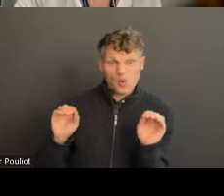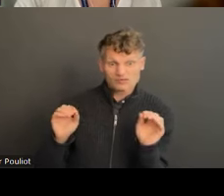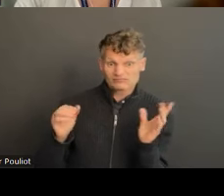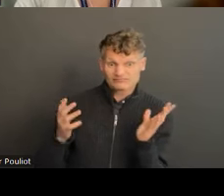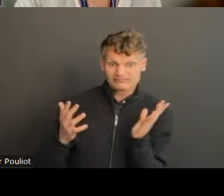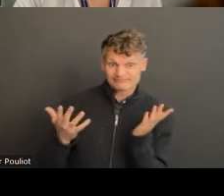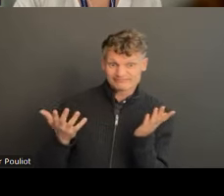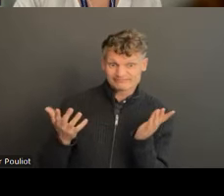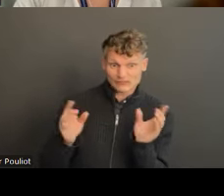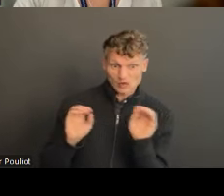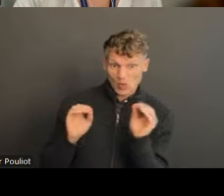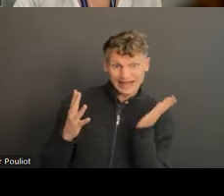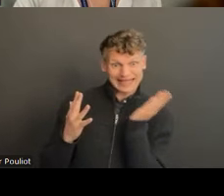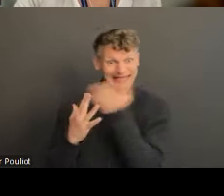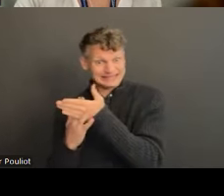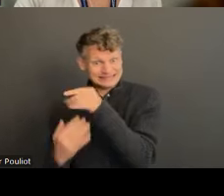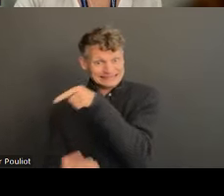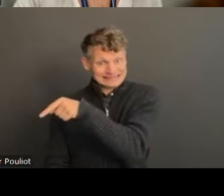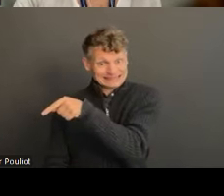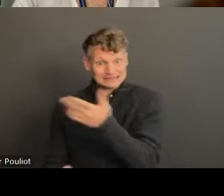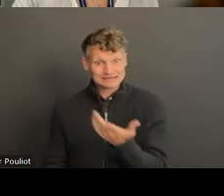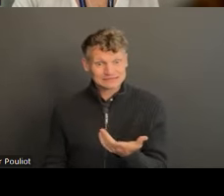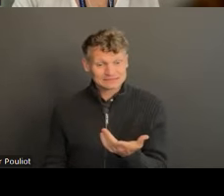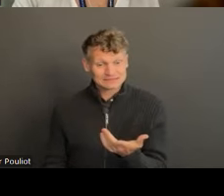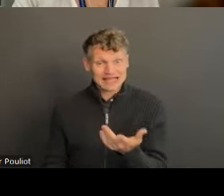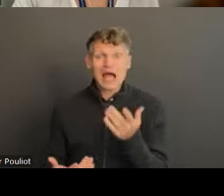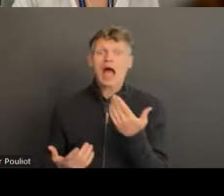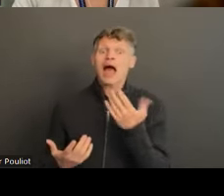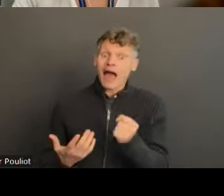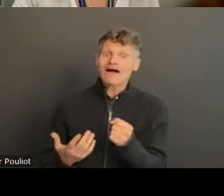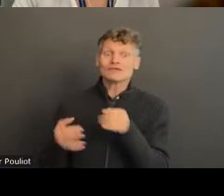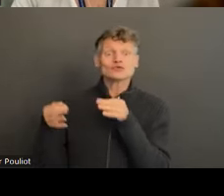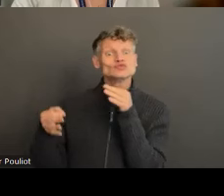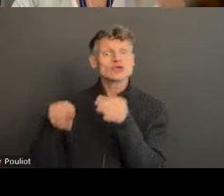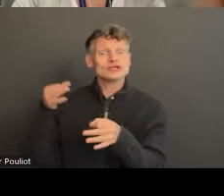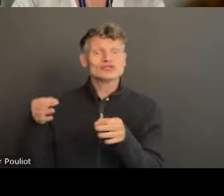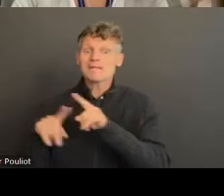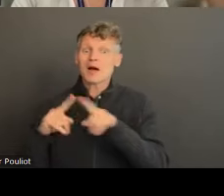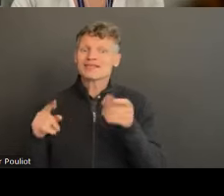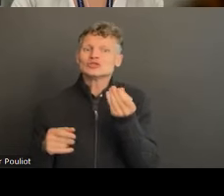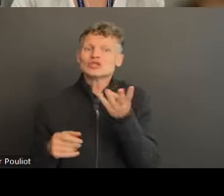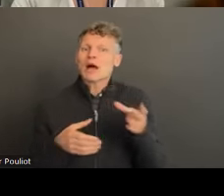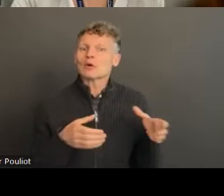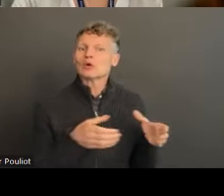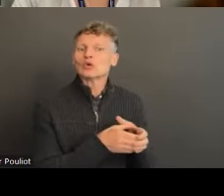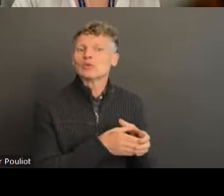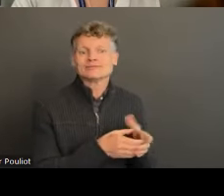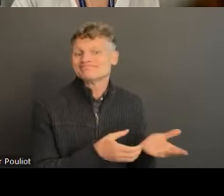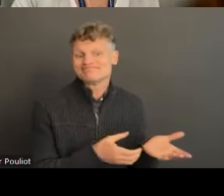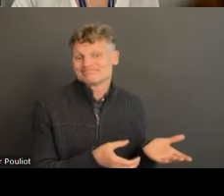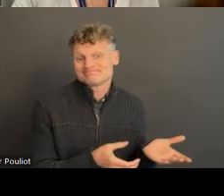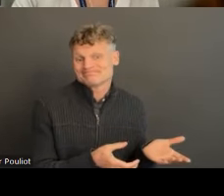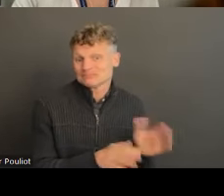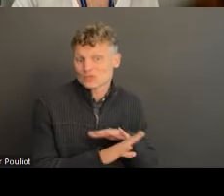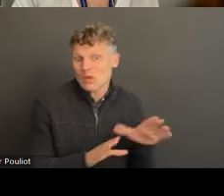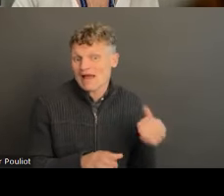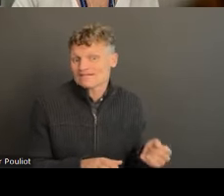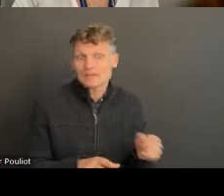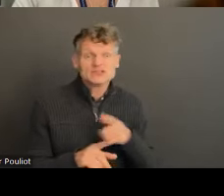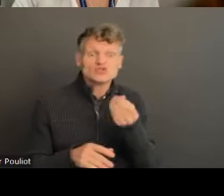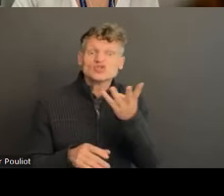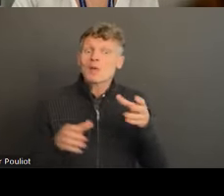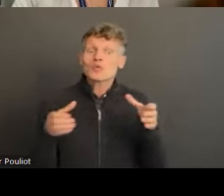there, I mean, they're not available for everybody. For instance, counseling and things like that. But there is a